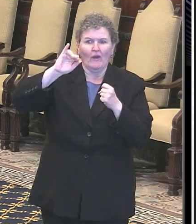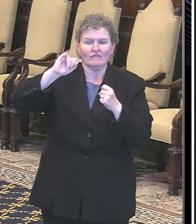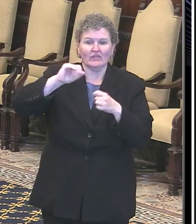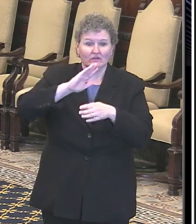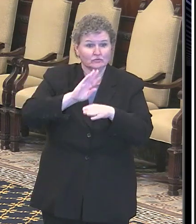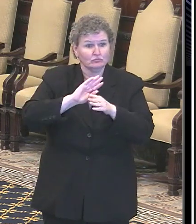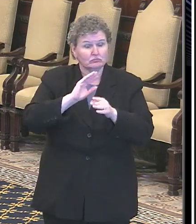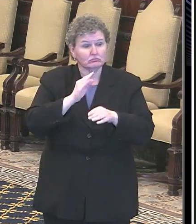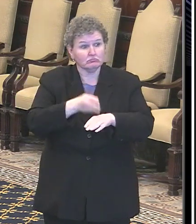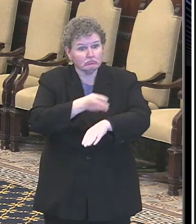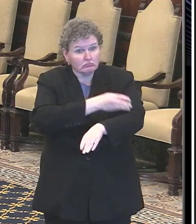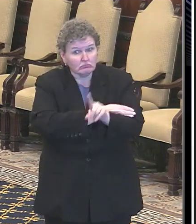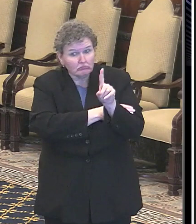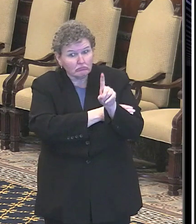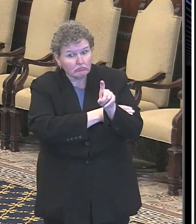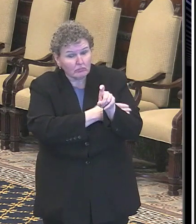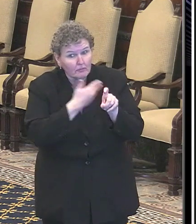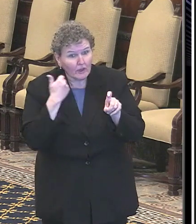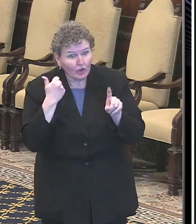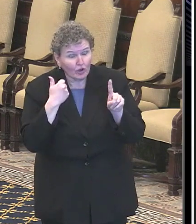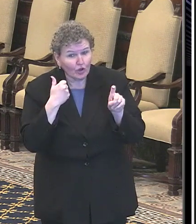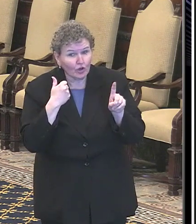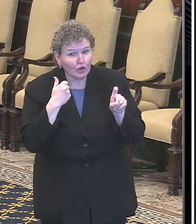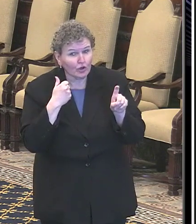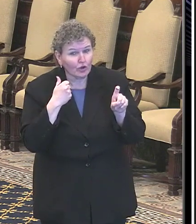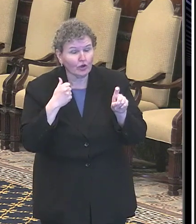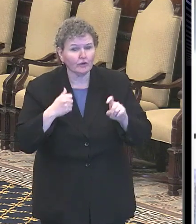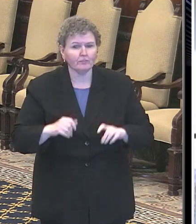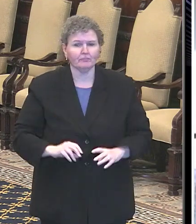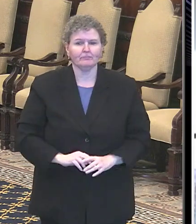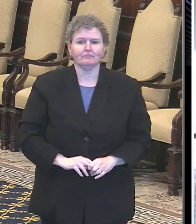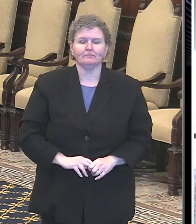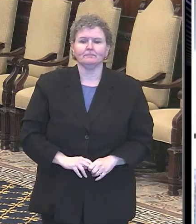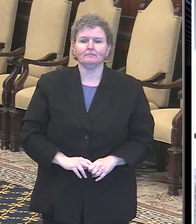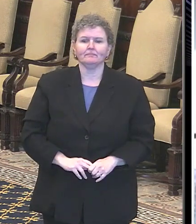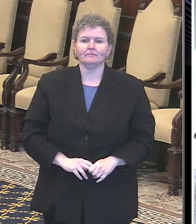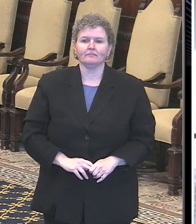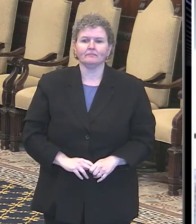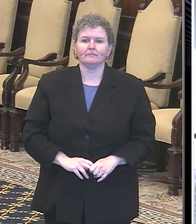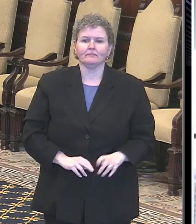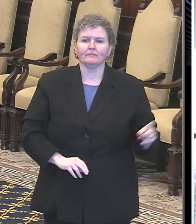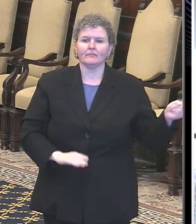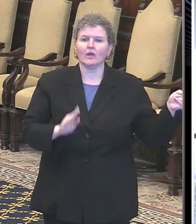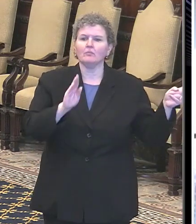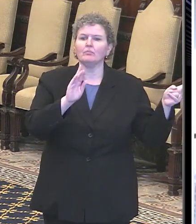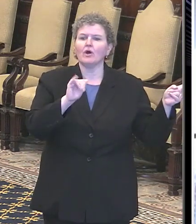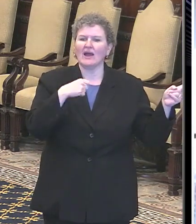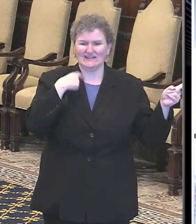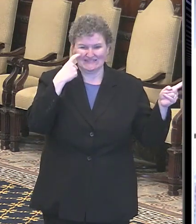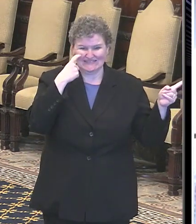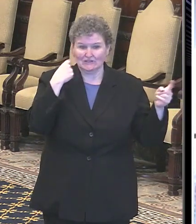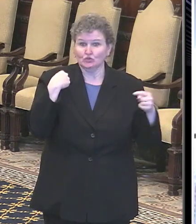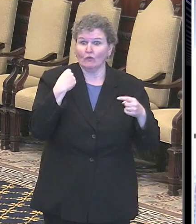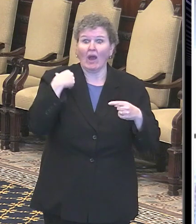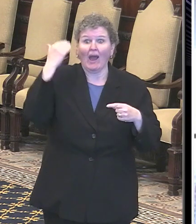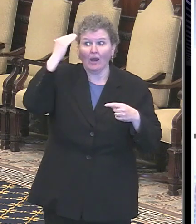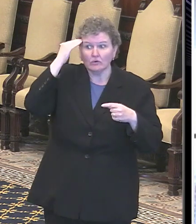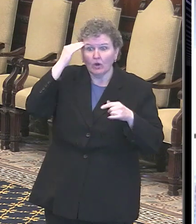some type of resolution as far as you know? As far as I know, we're close, but let us follow up with